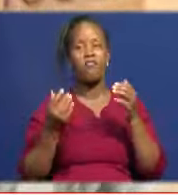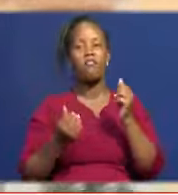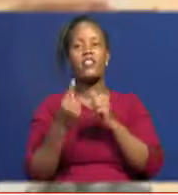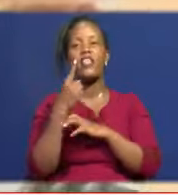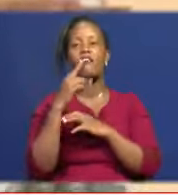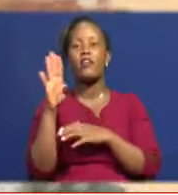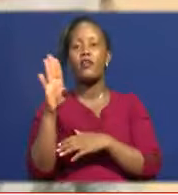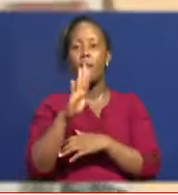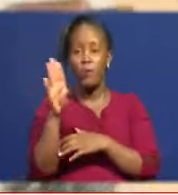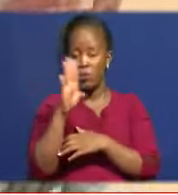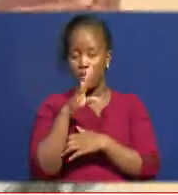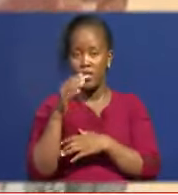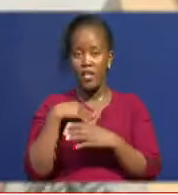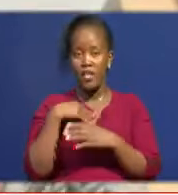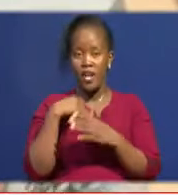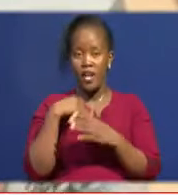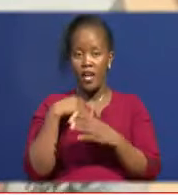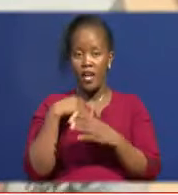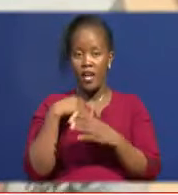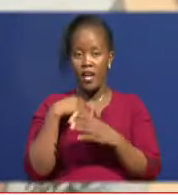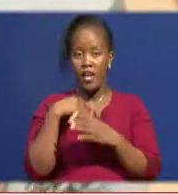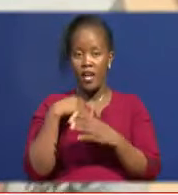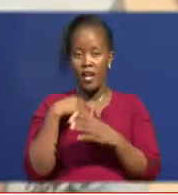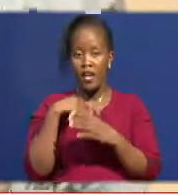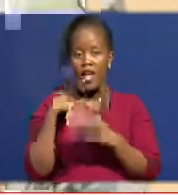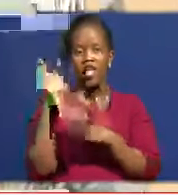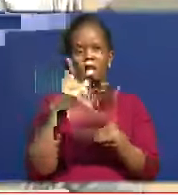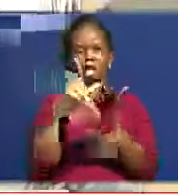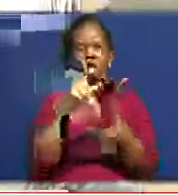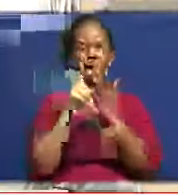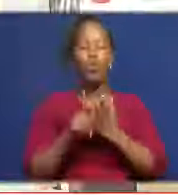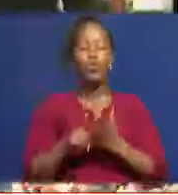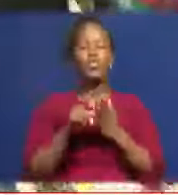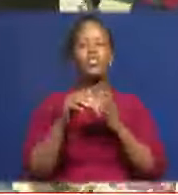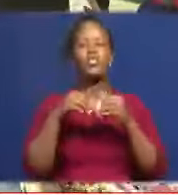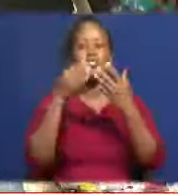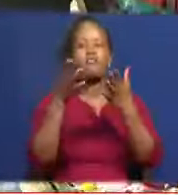putting the overall repayment rate at 72%.